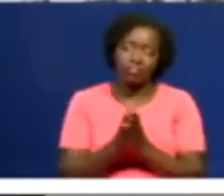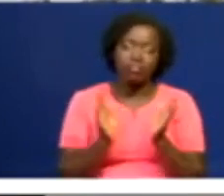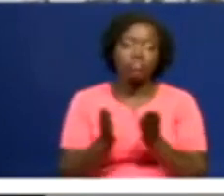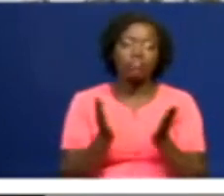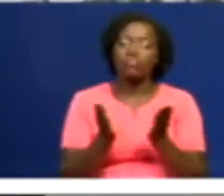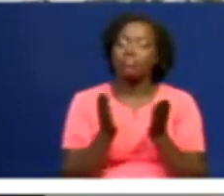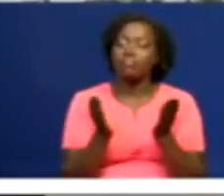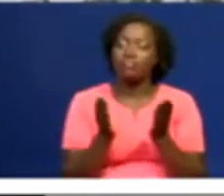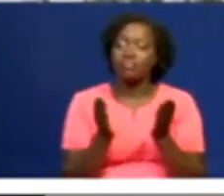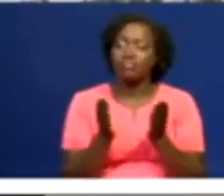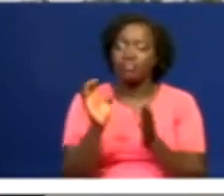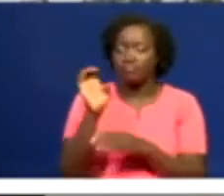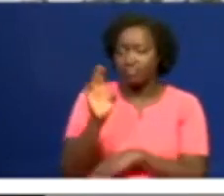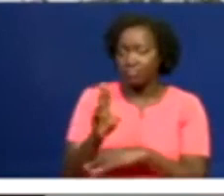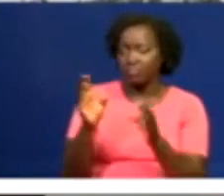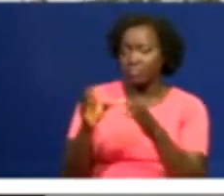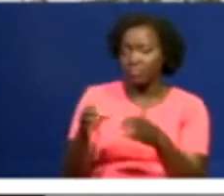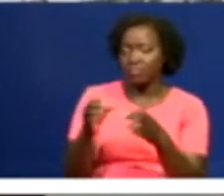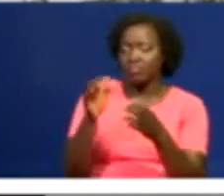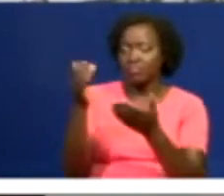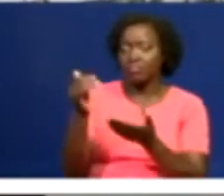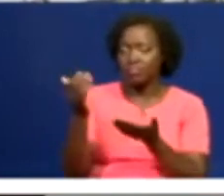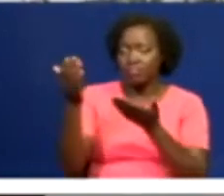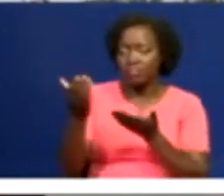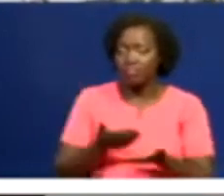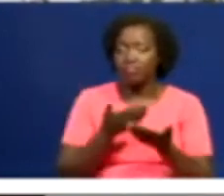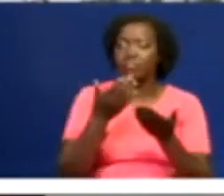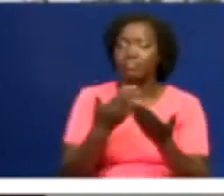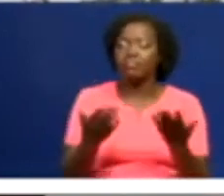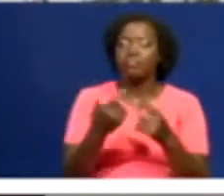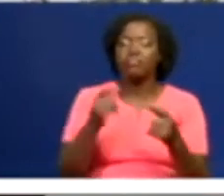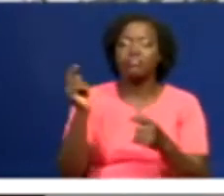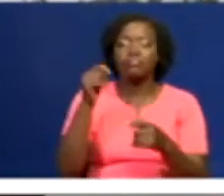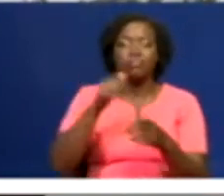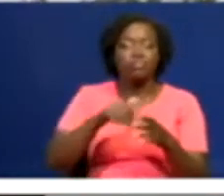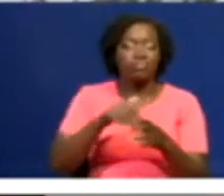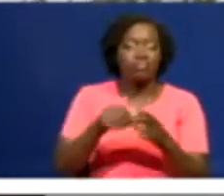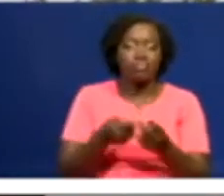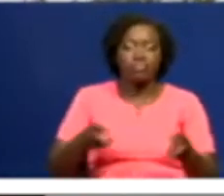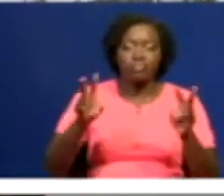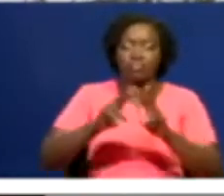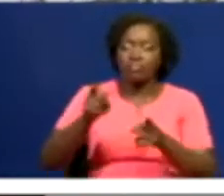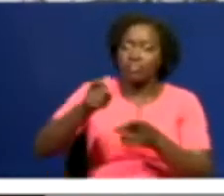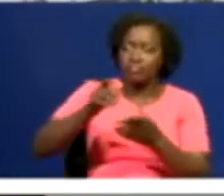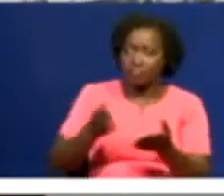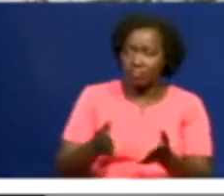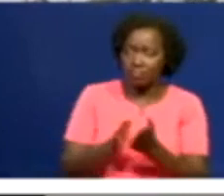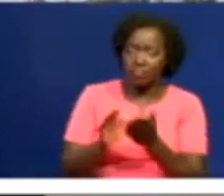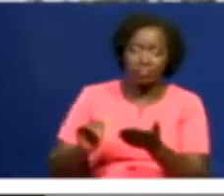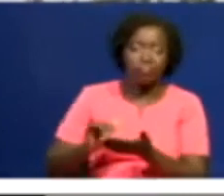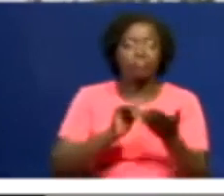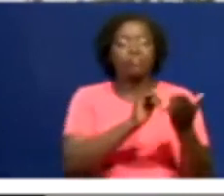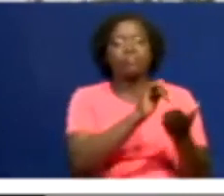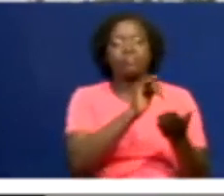encourage European companies that import goods from Kenya to invest in value addition here and export